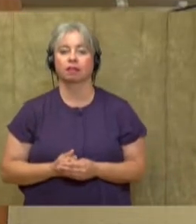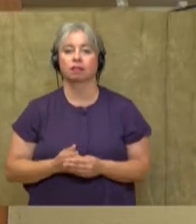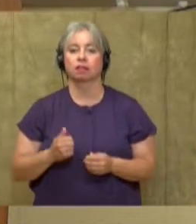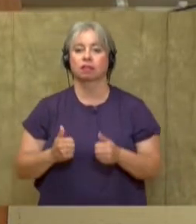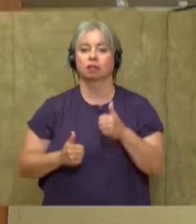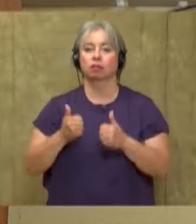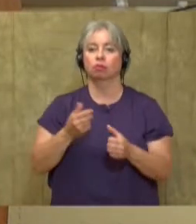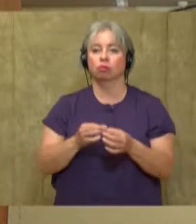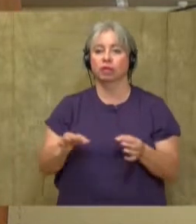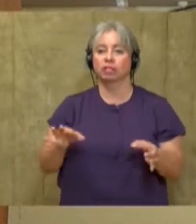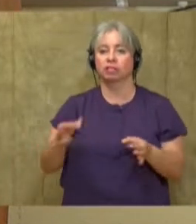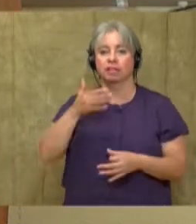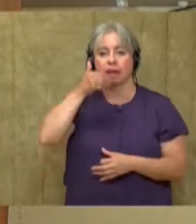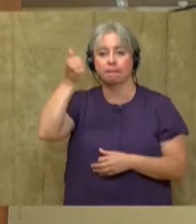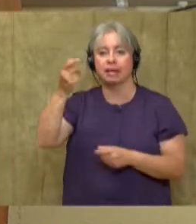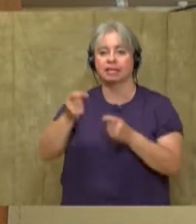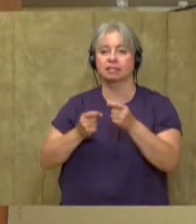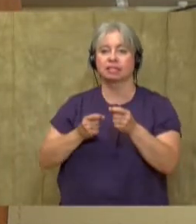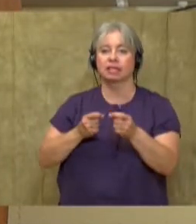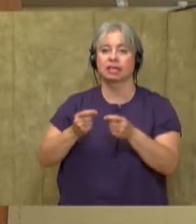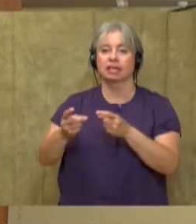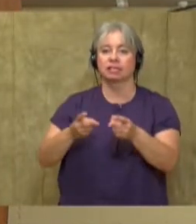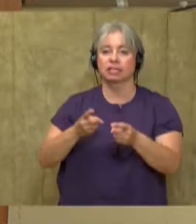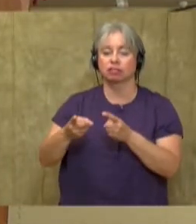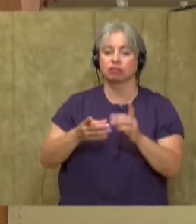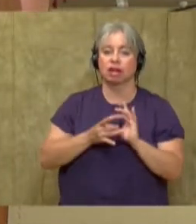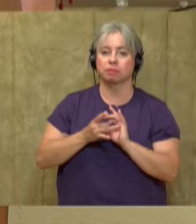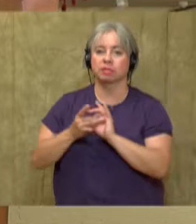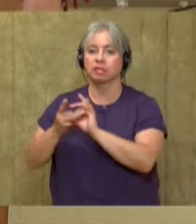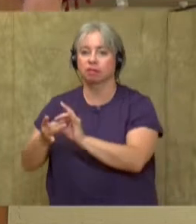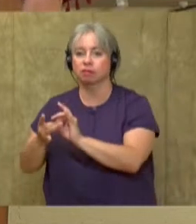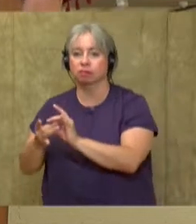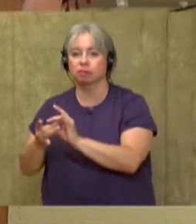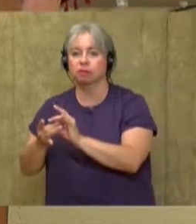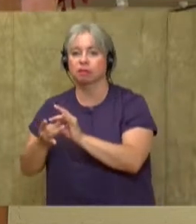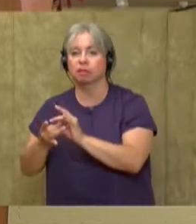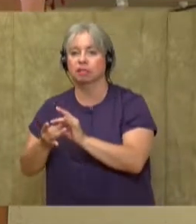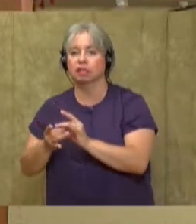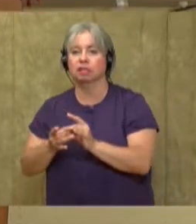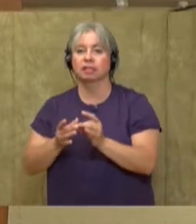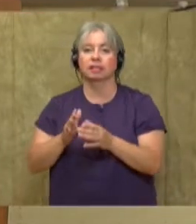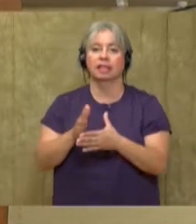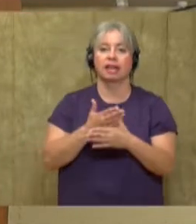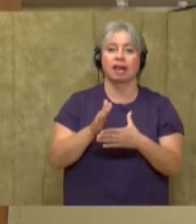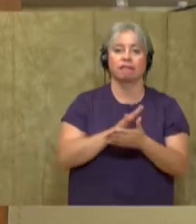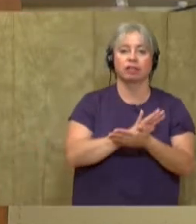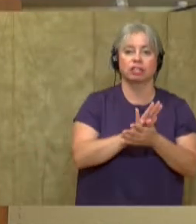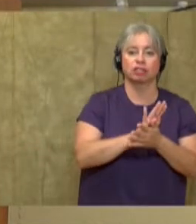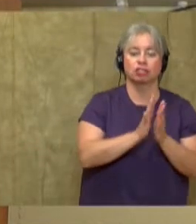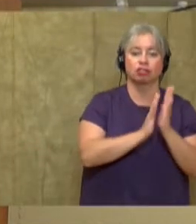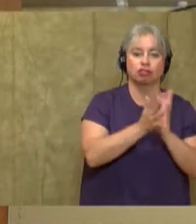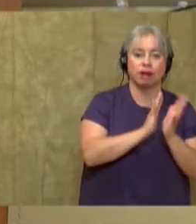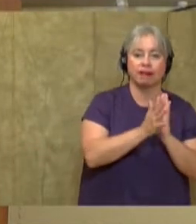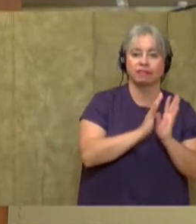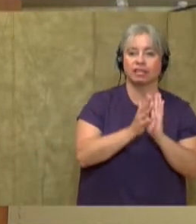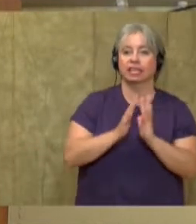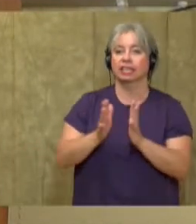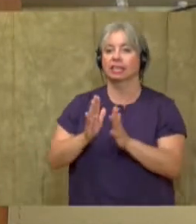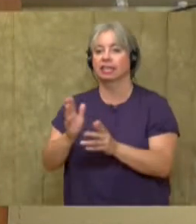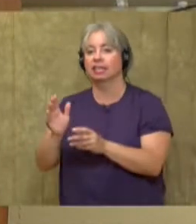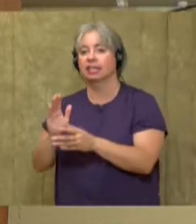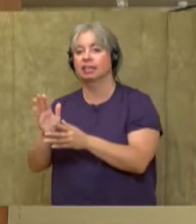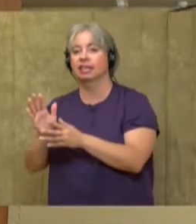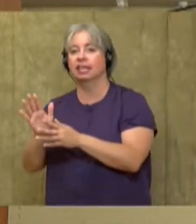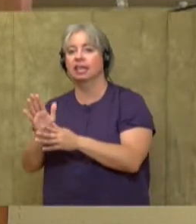which statement best describes the relationship between the average traffic volume and the average vehicle speed shown on the